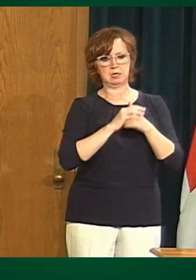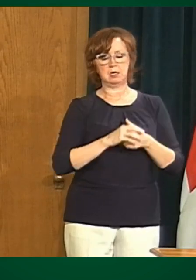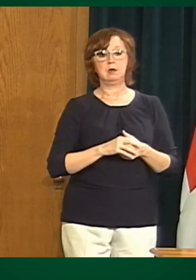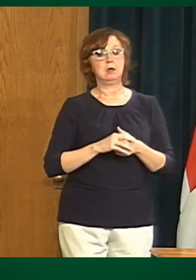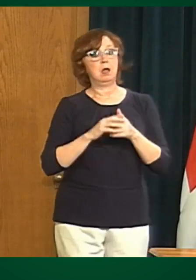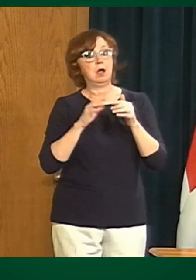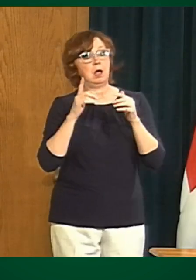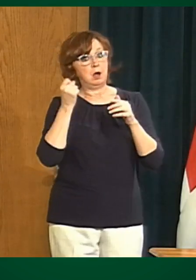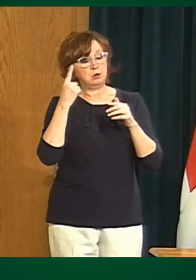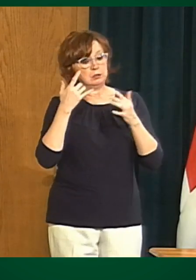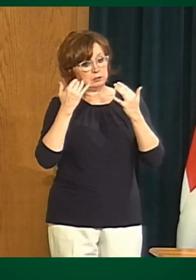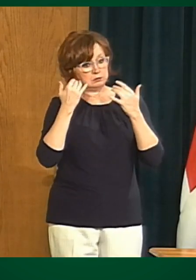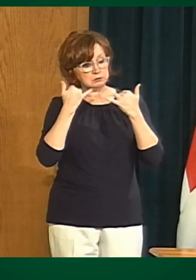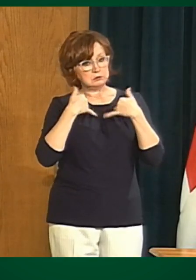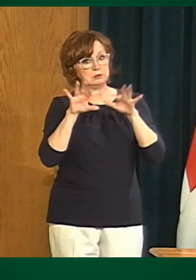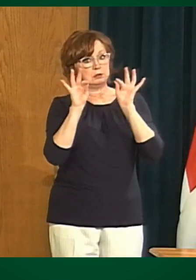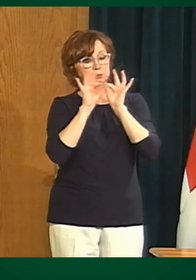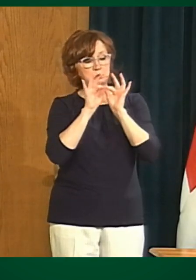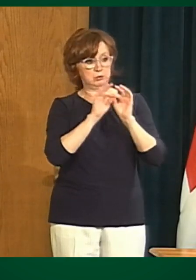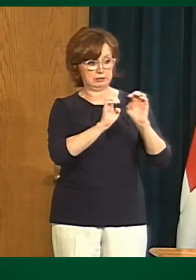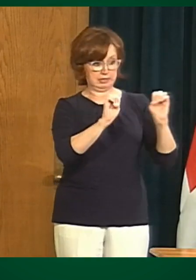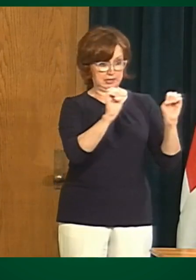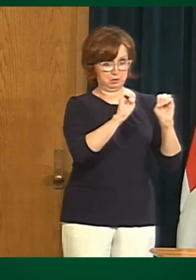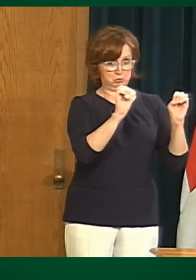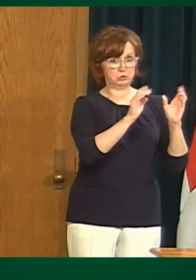like the emergency room services,